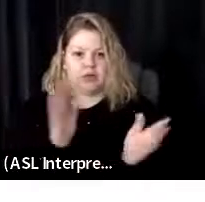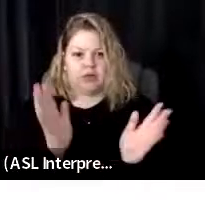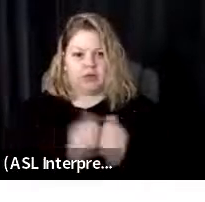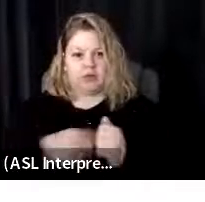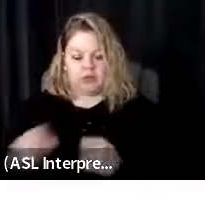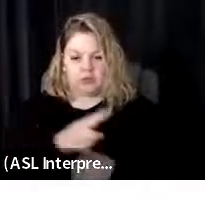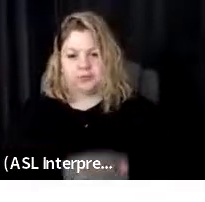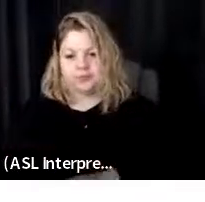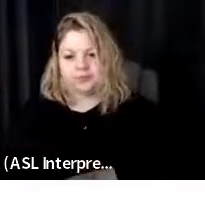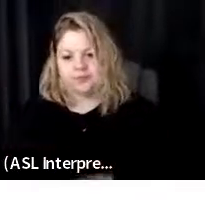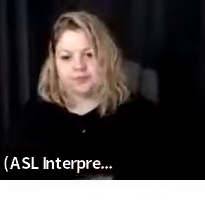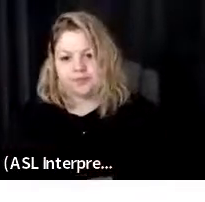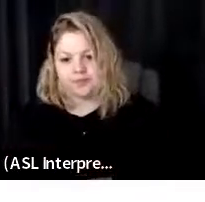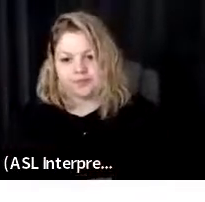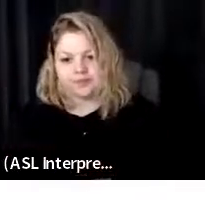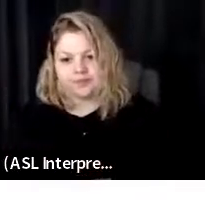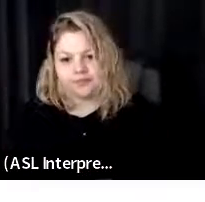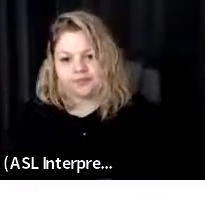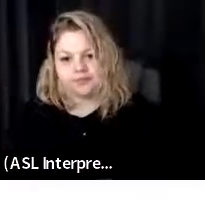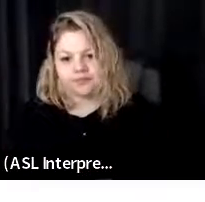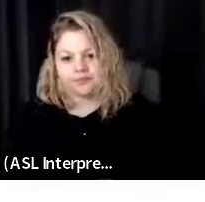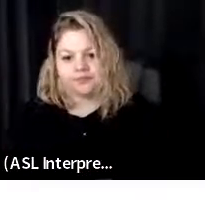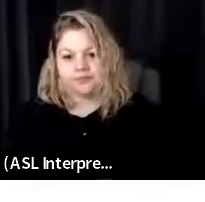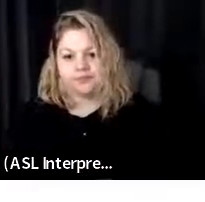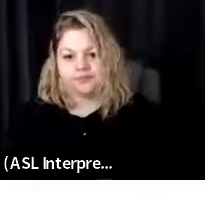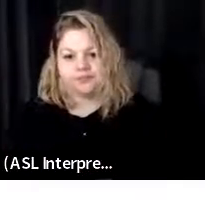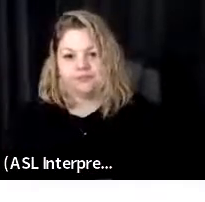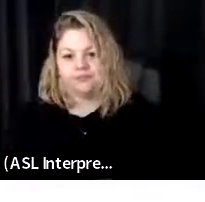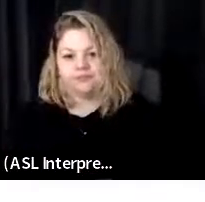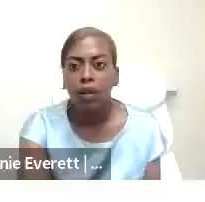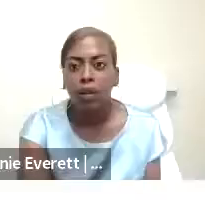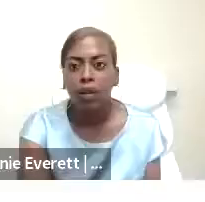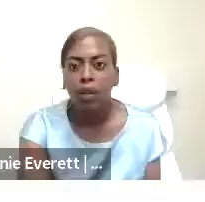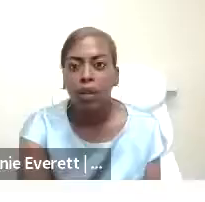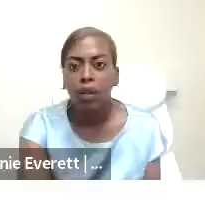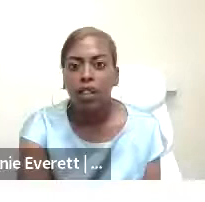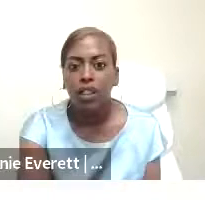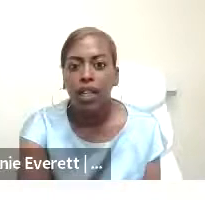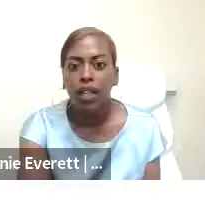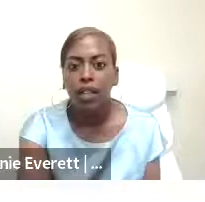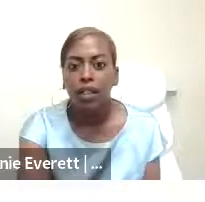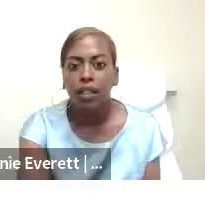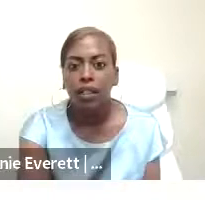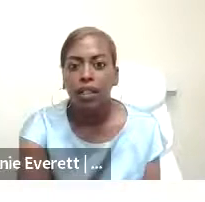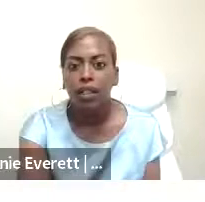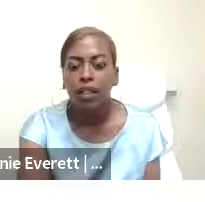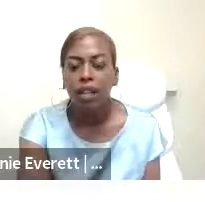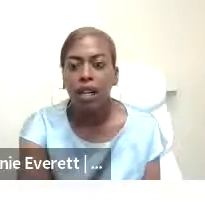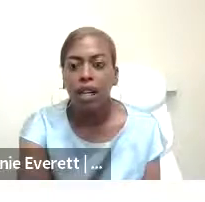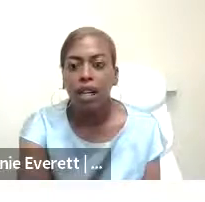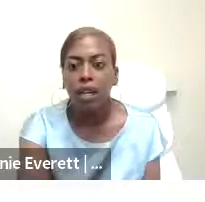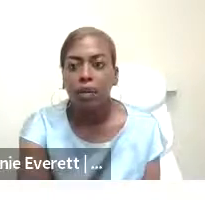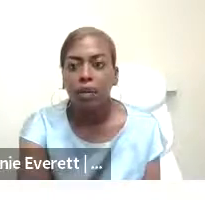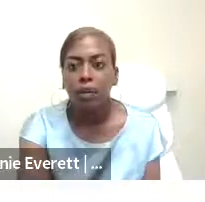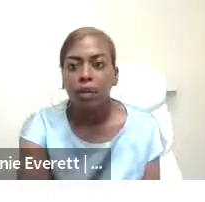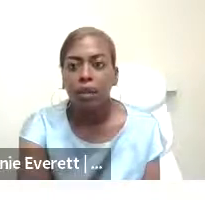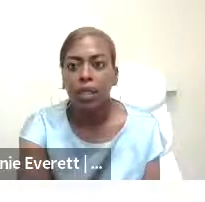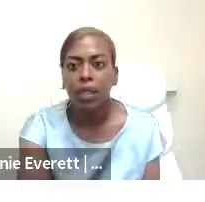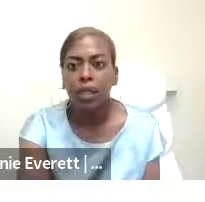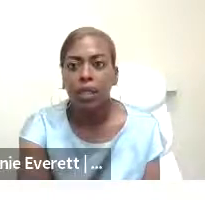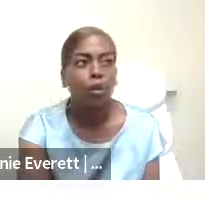all. And so, sorry, I'm just pulling up my report. I just had it.